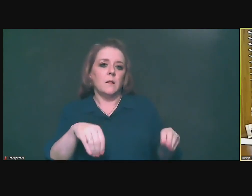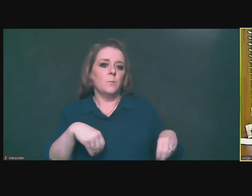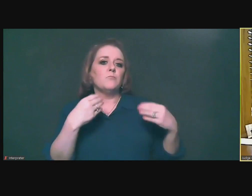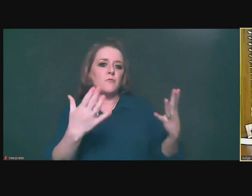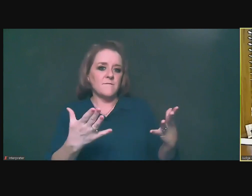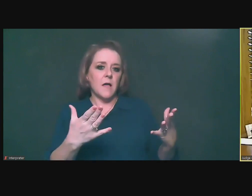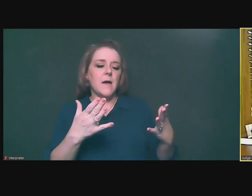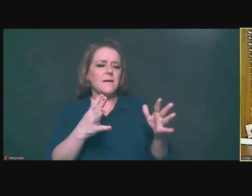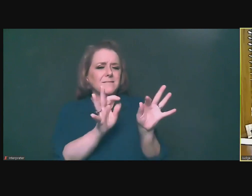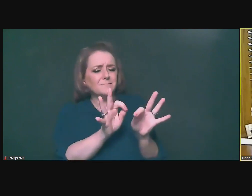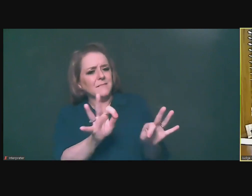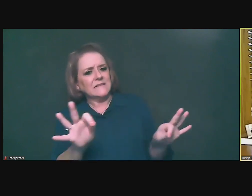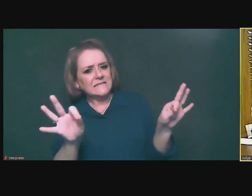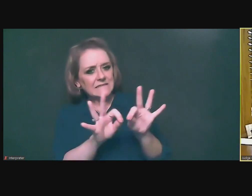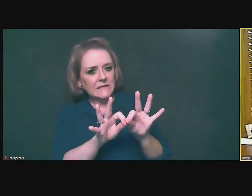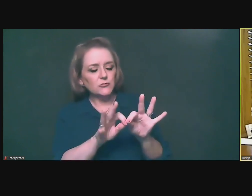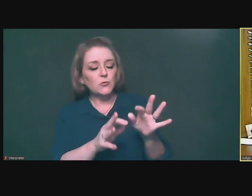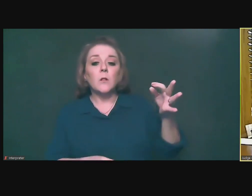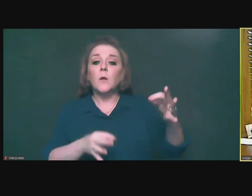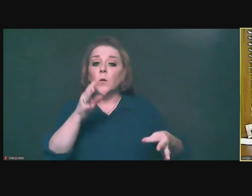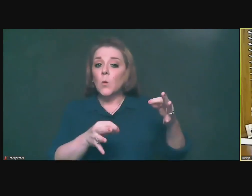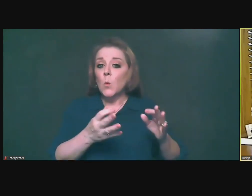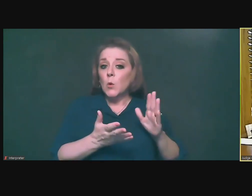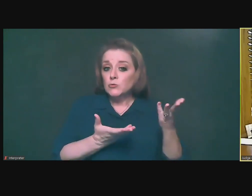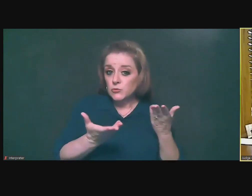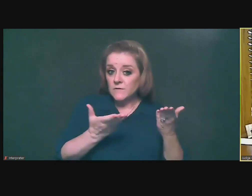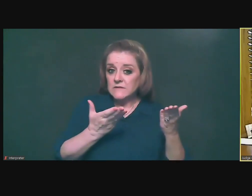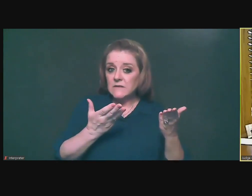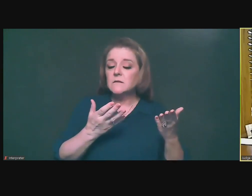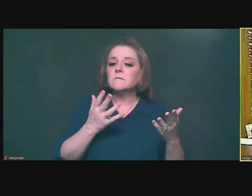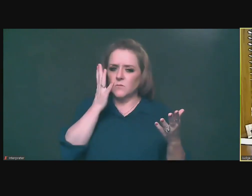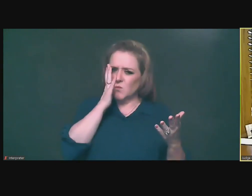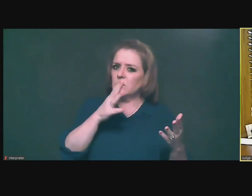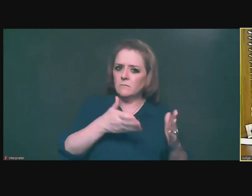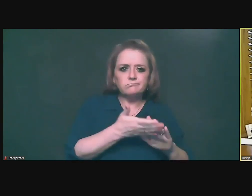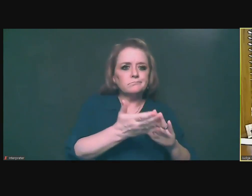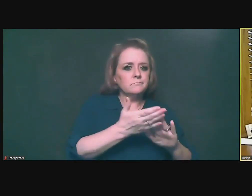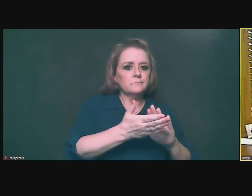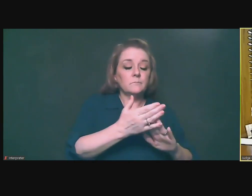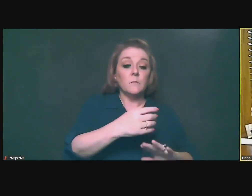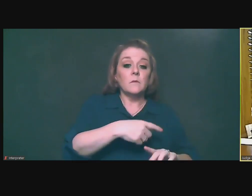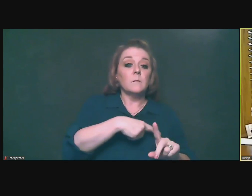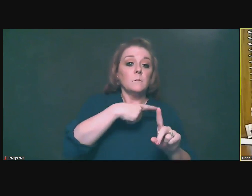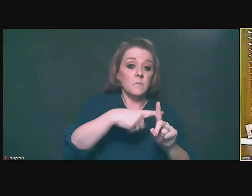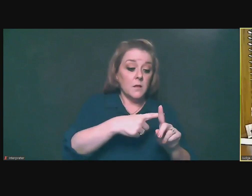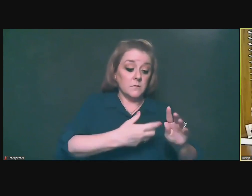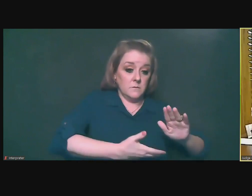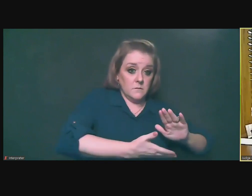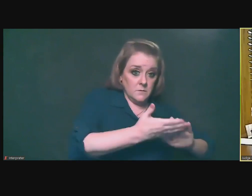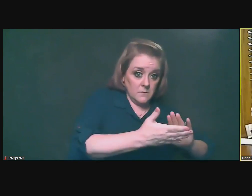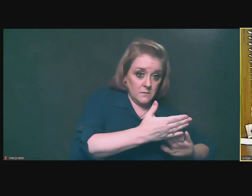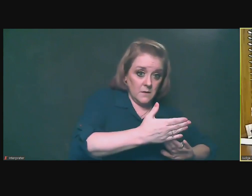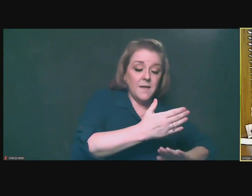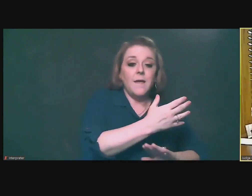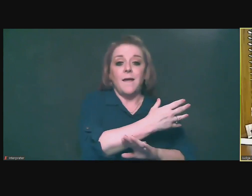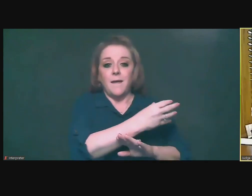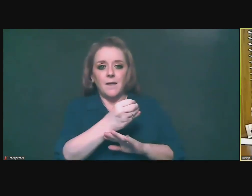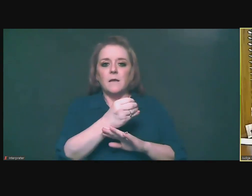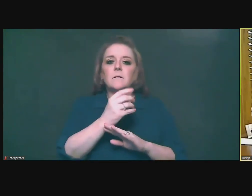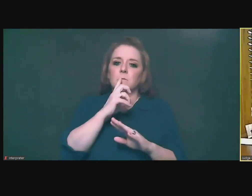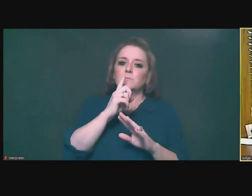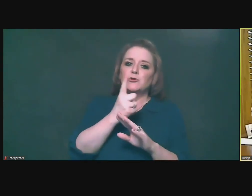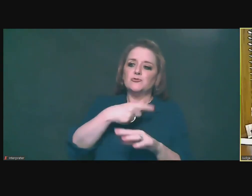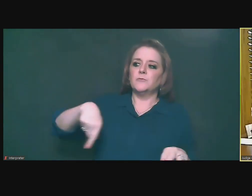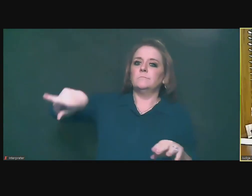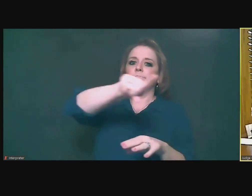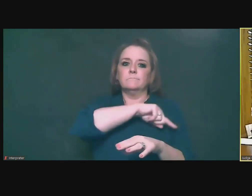essential court services to the people of Lubbock County, and also to make sure that everybody stays safe during